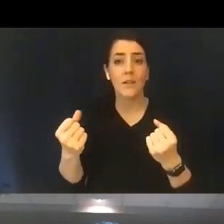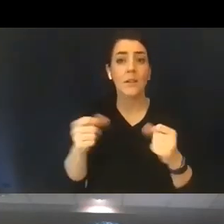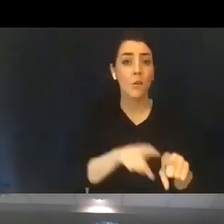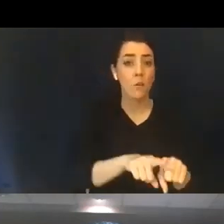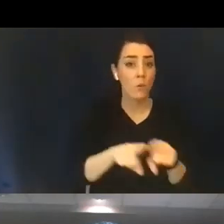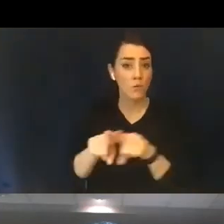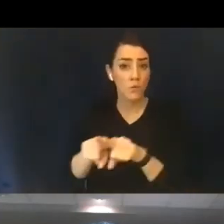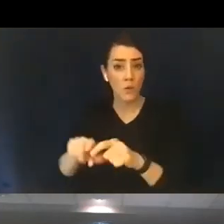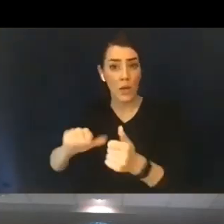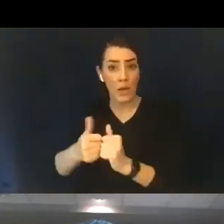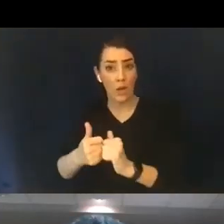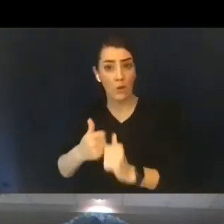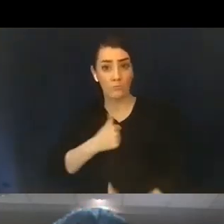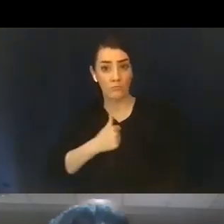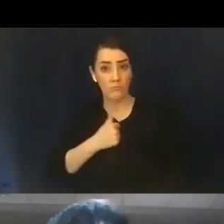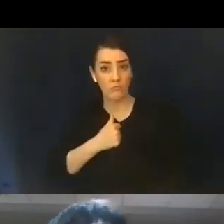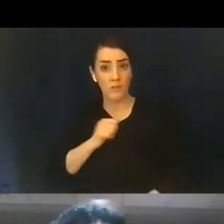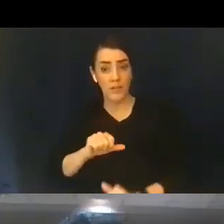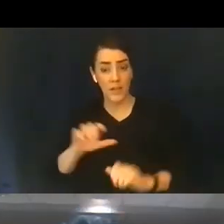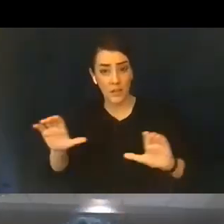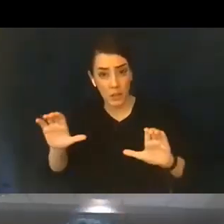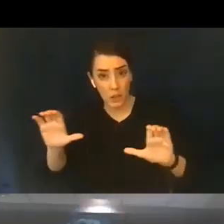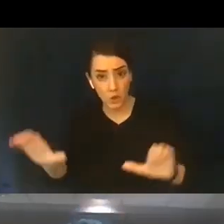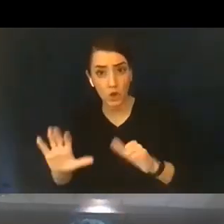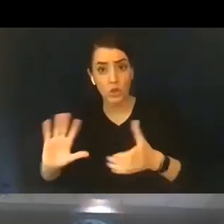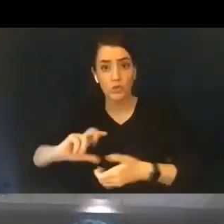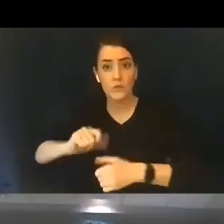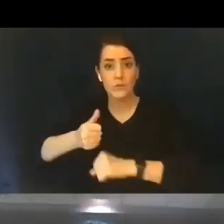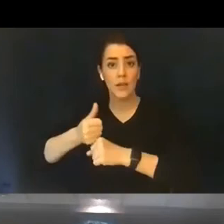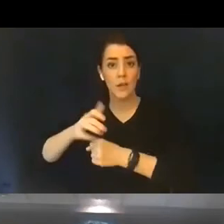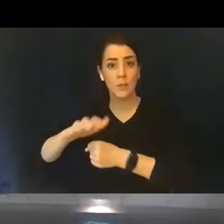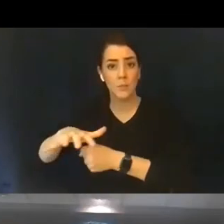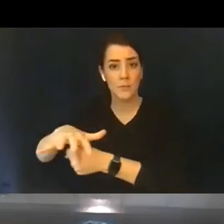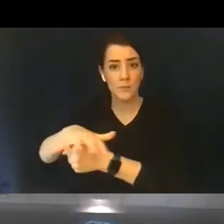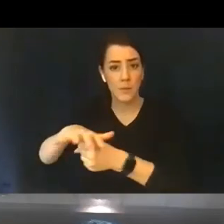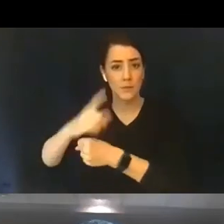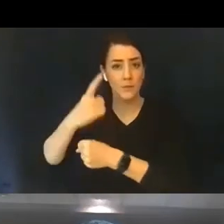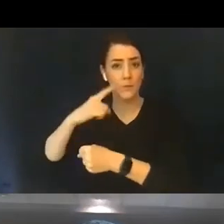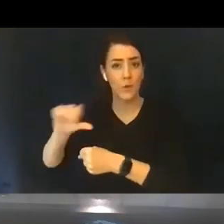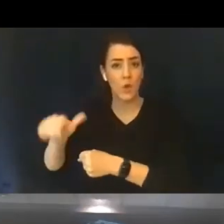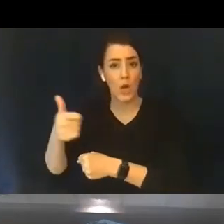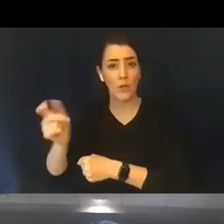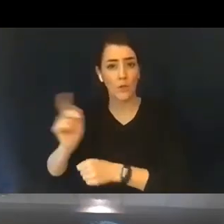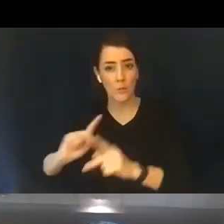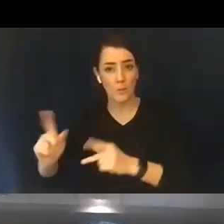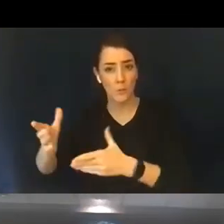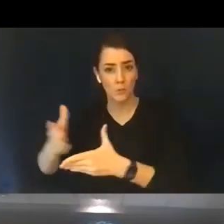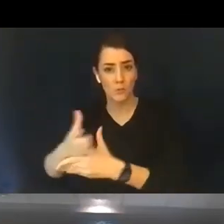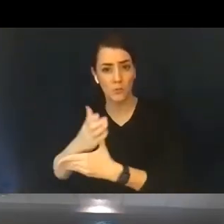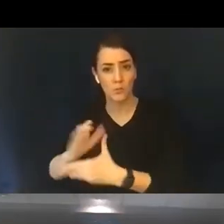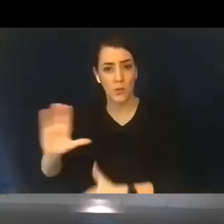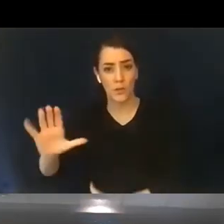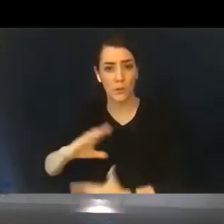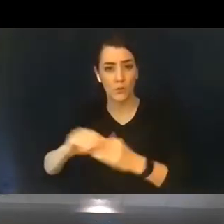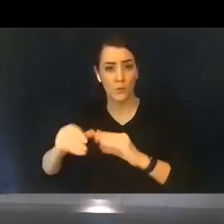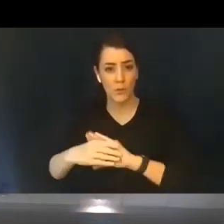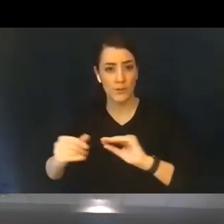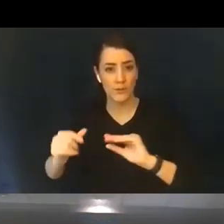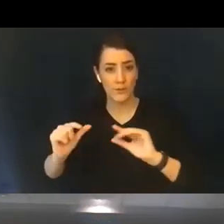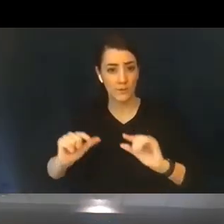help encourage and create spaces of healing for other Cambodians and Cambodian Americans to share their stories? Thank